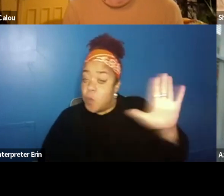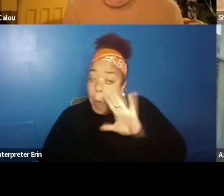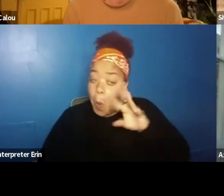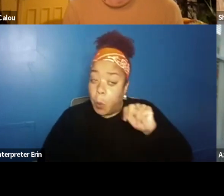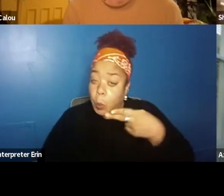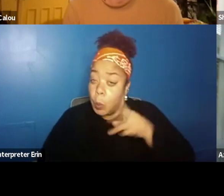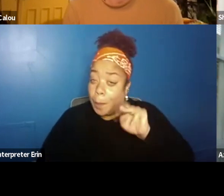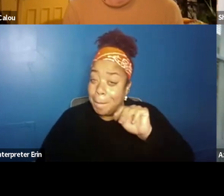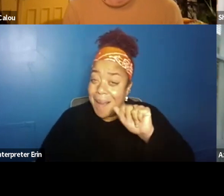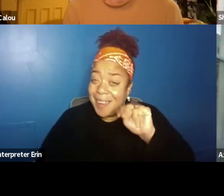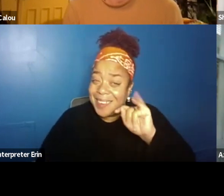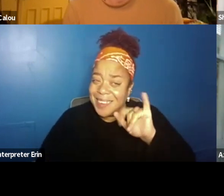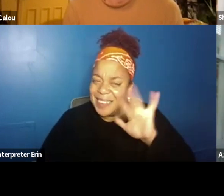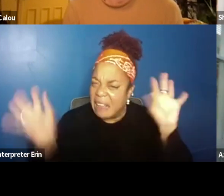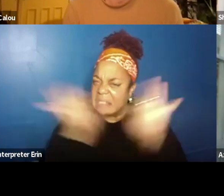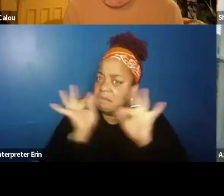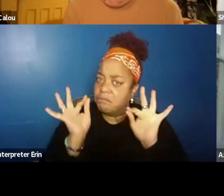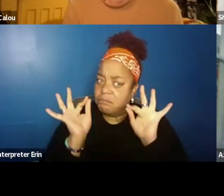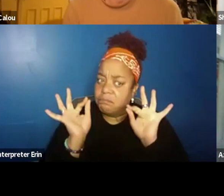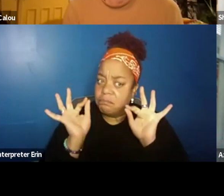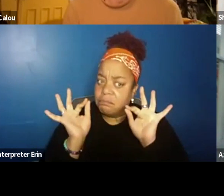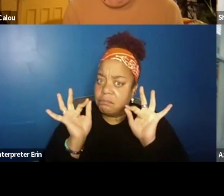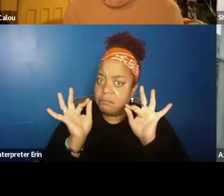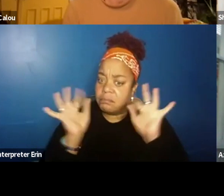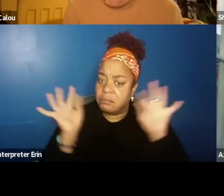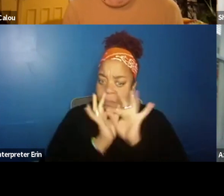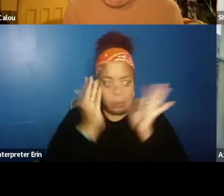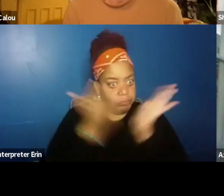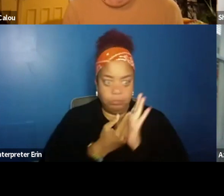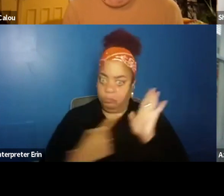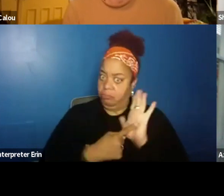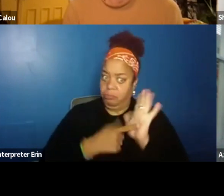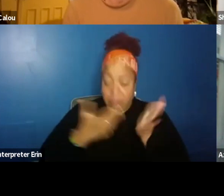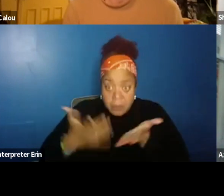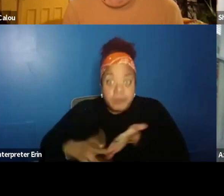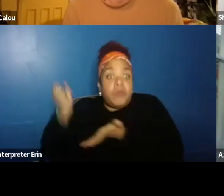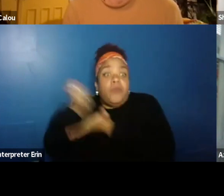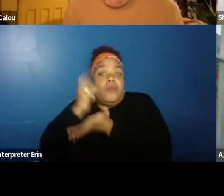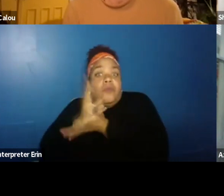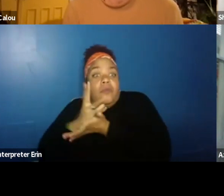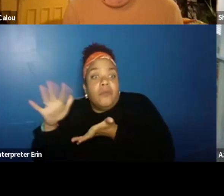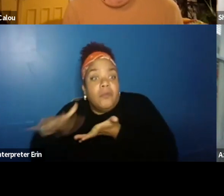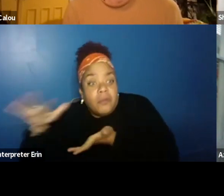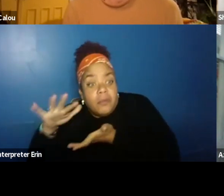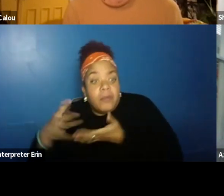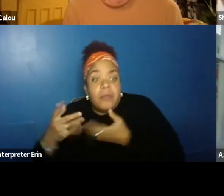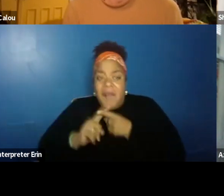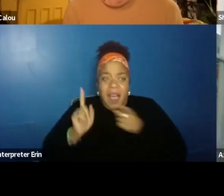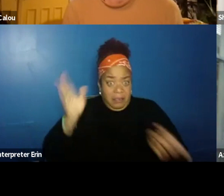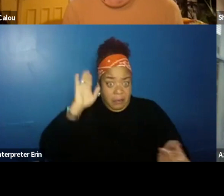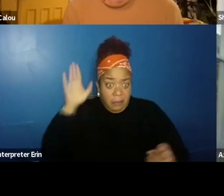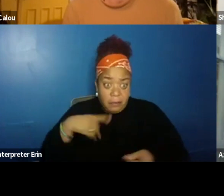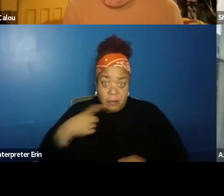somebody's therapist, somebody's social worker, but you don't have any grassroots connection